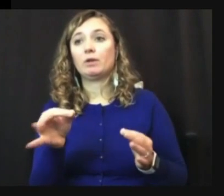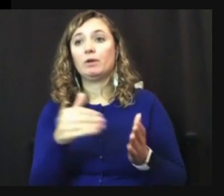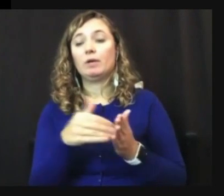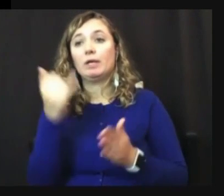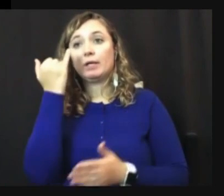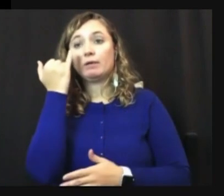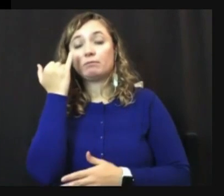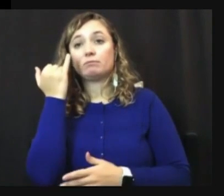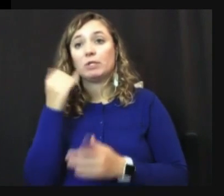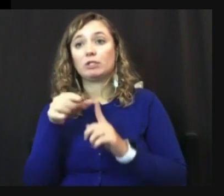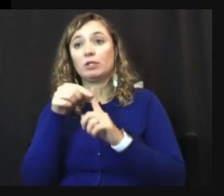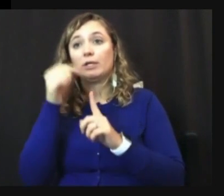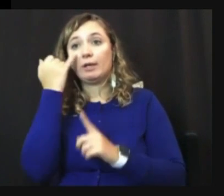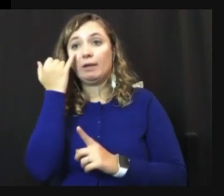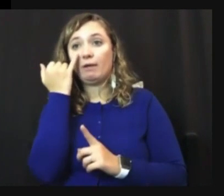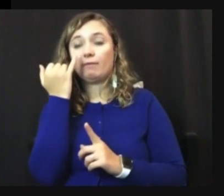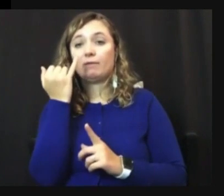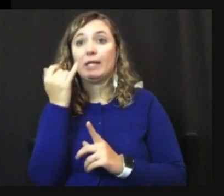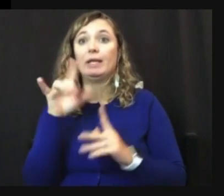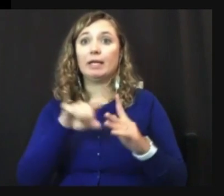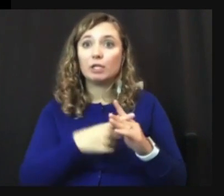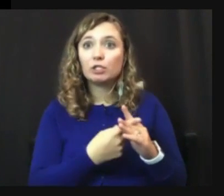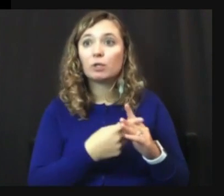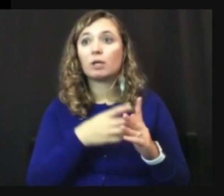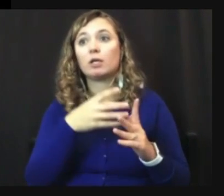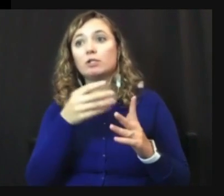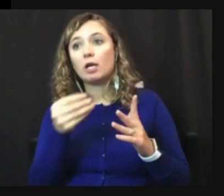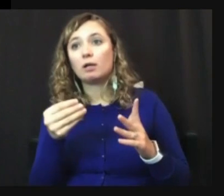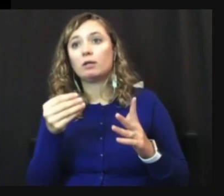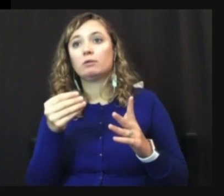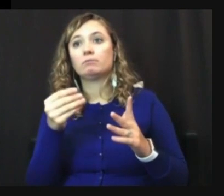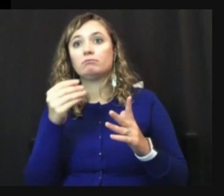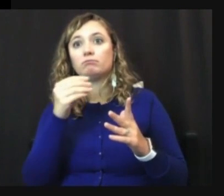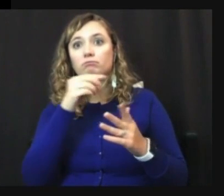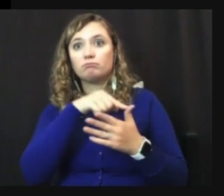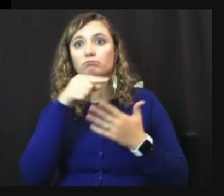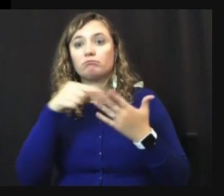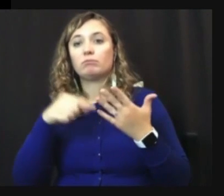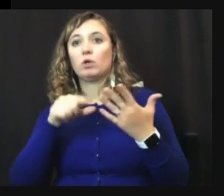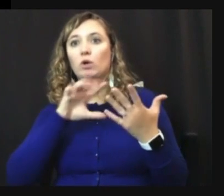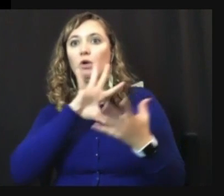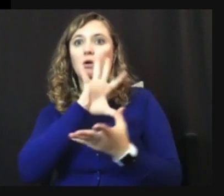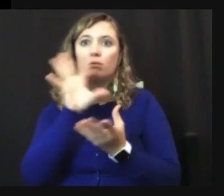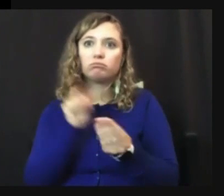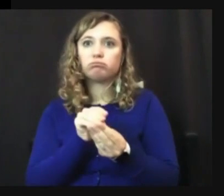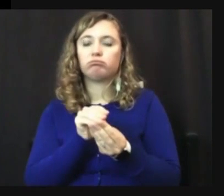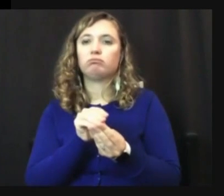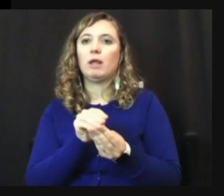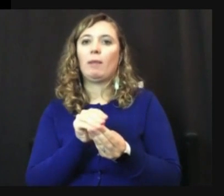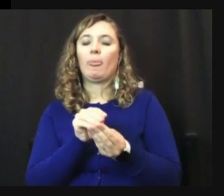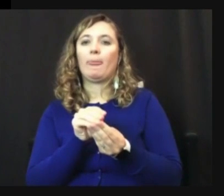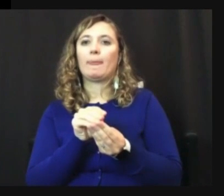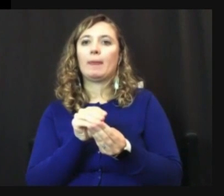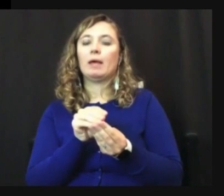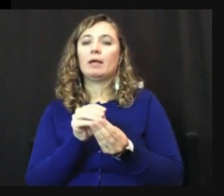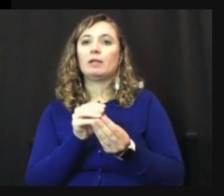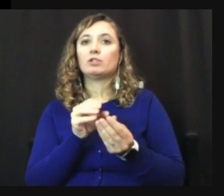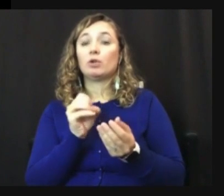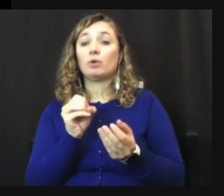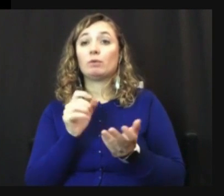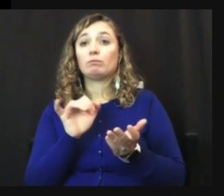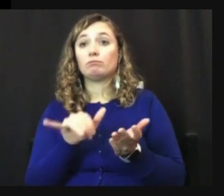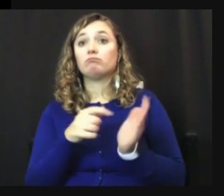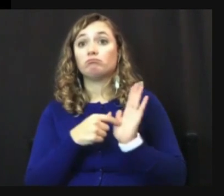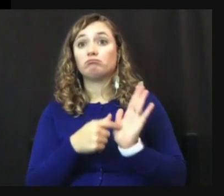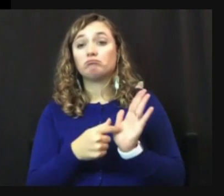self-monitoring. All these pieces end up just kind of melding together in a way that shows that